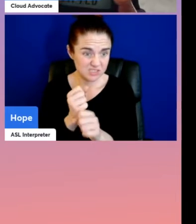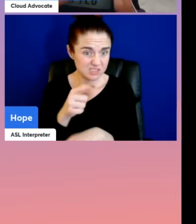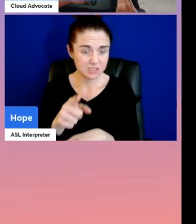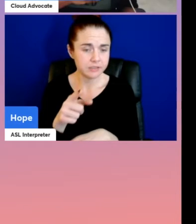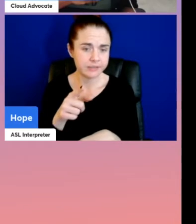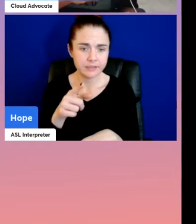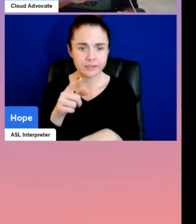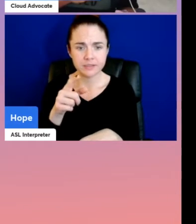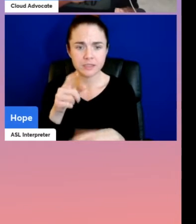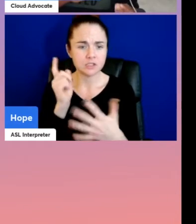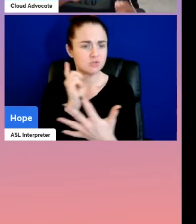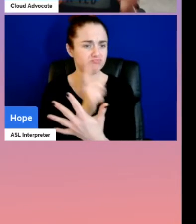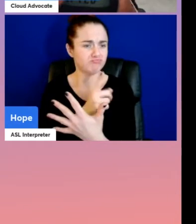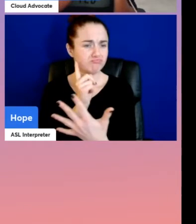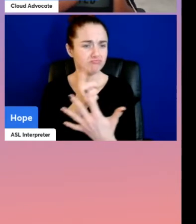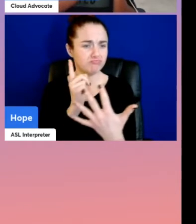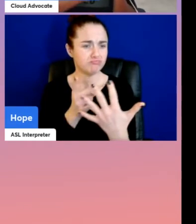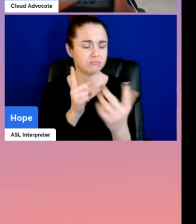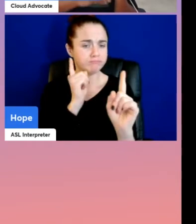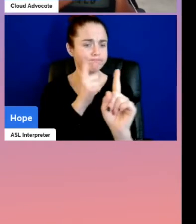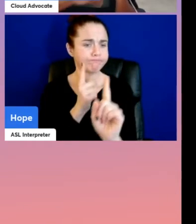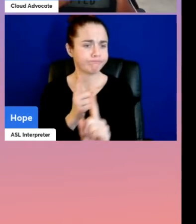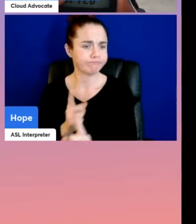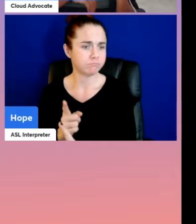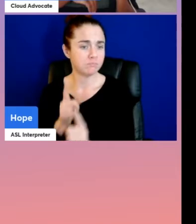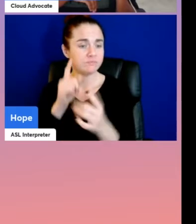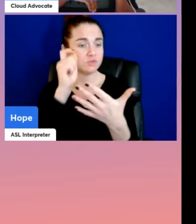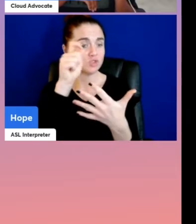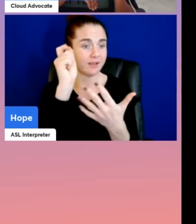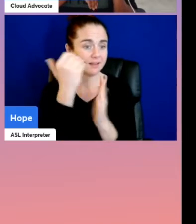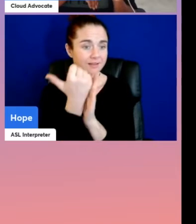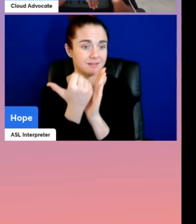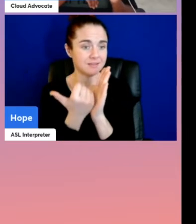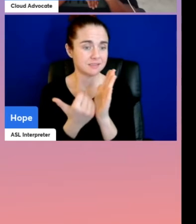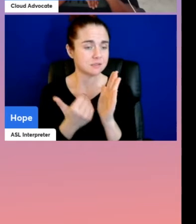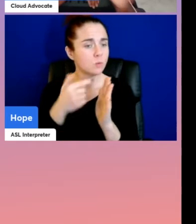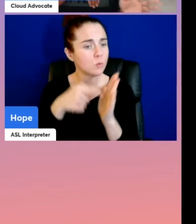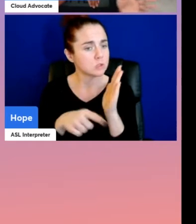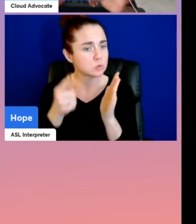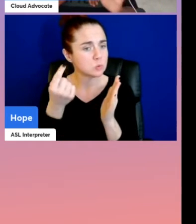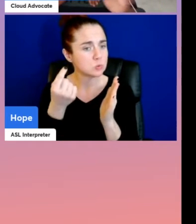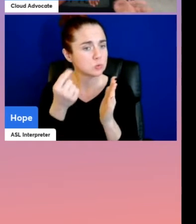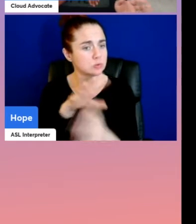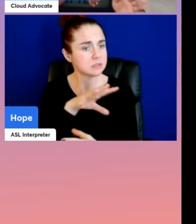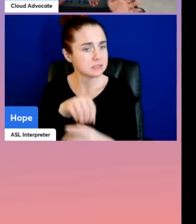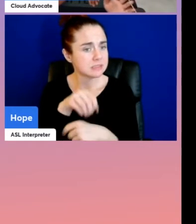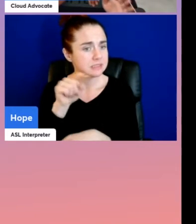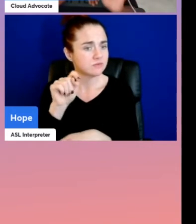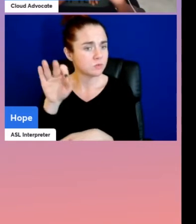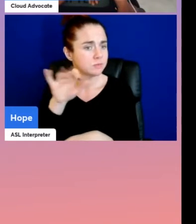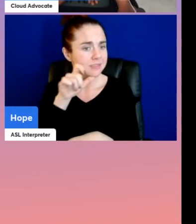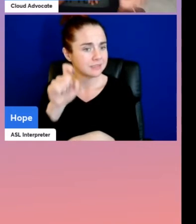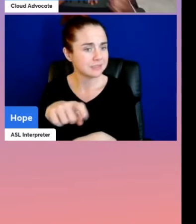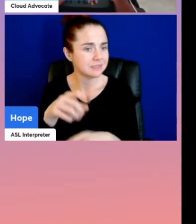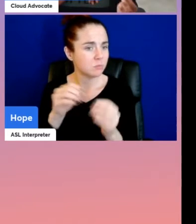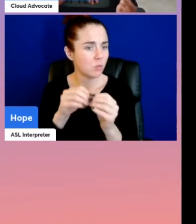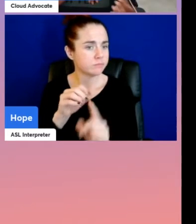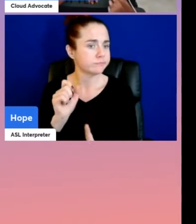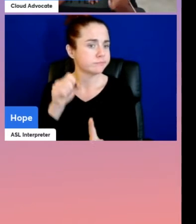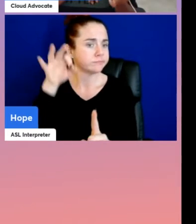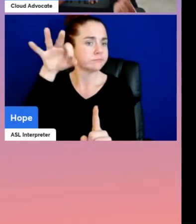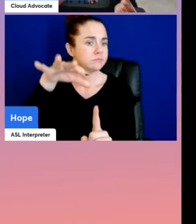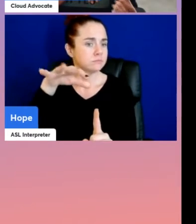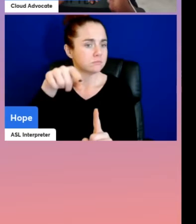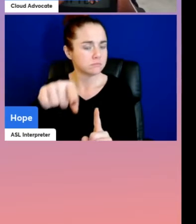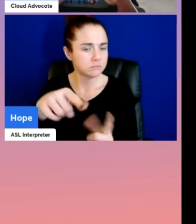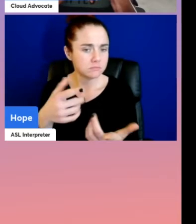bulleted checklist of different Terraform things to do with no additional prompts or guidance. It's just, can you get through